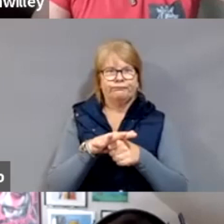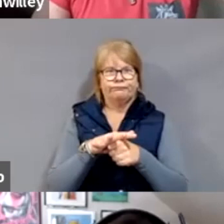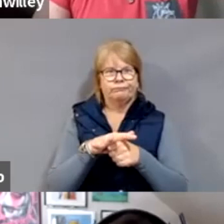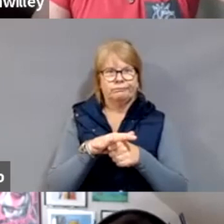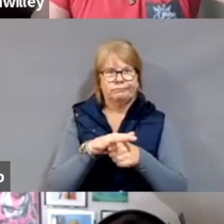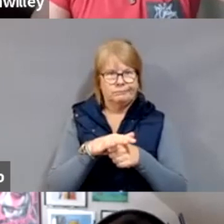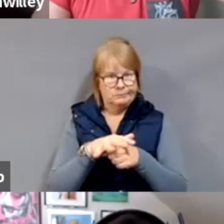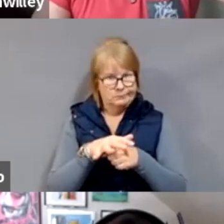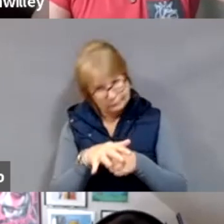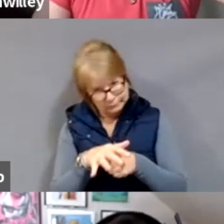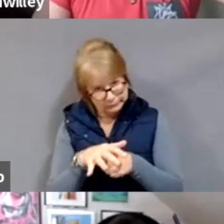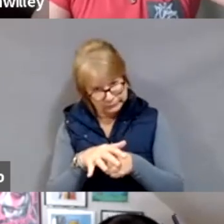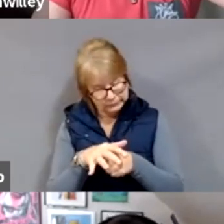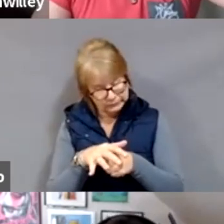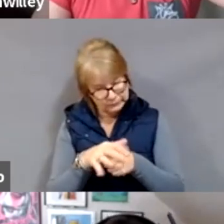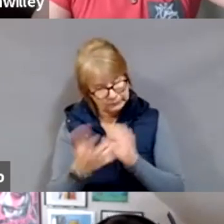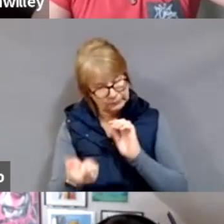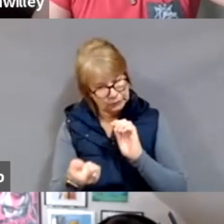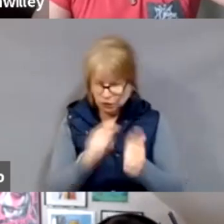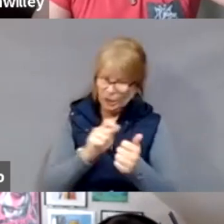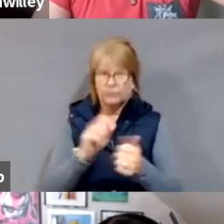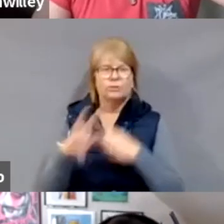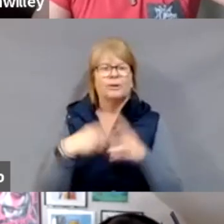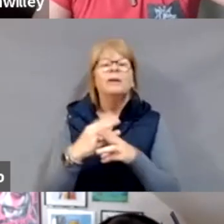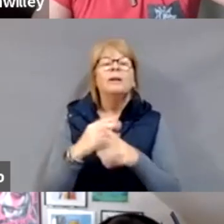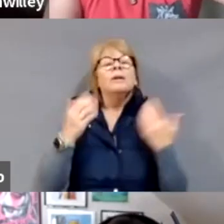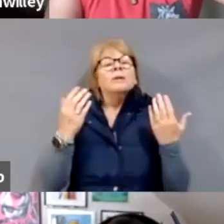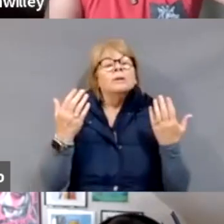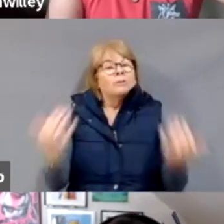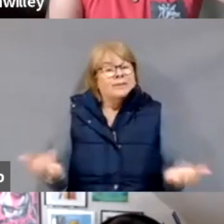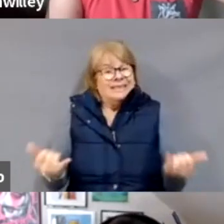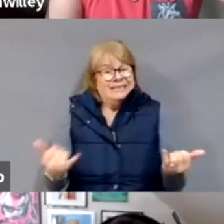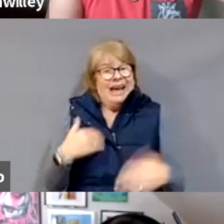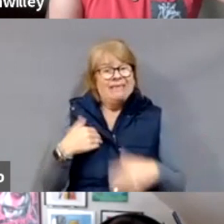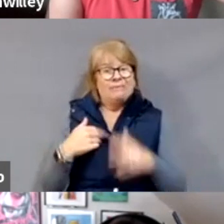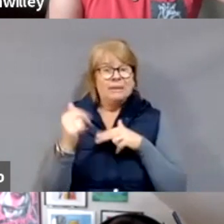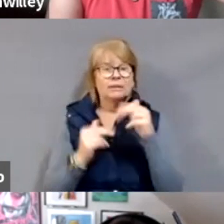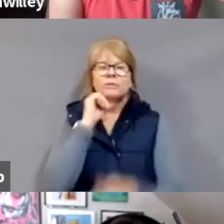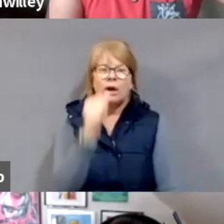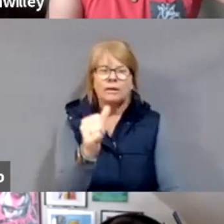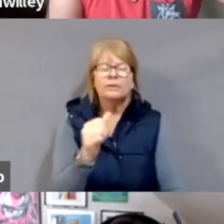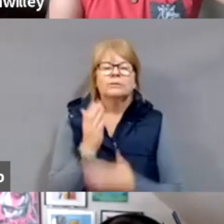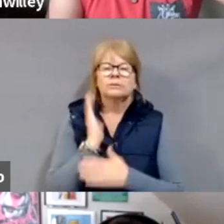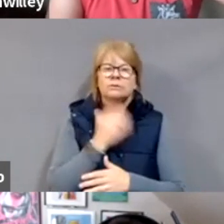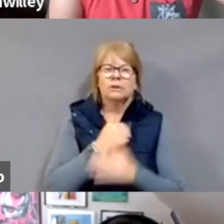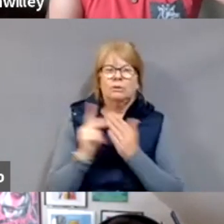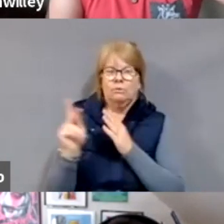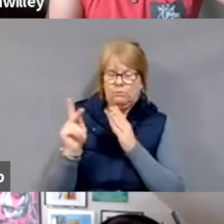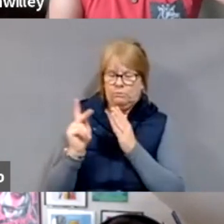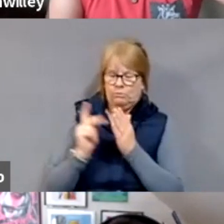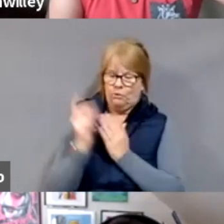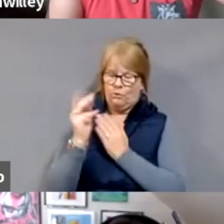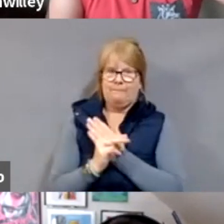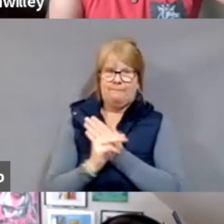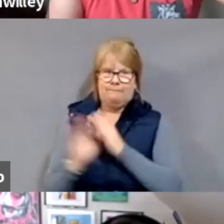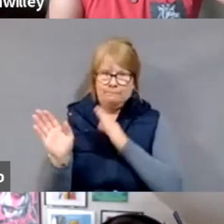don't have a building. And so that combination has made some of our programming has